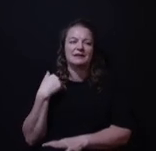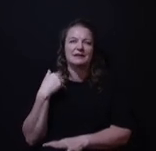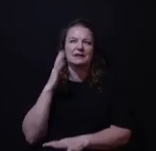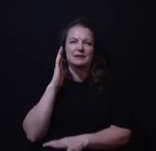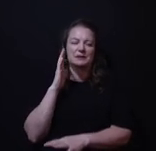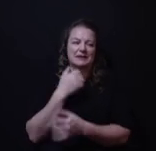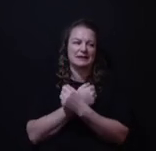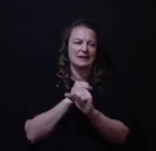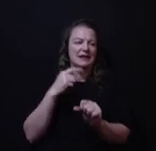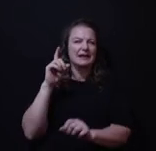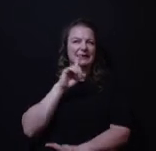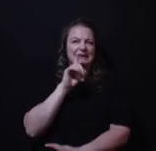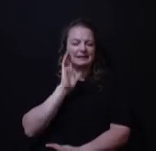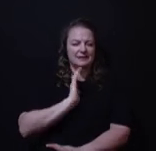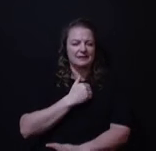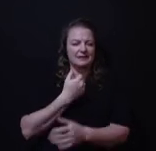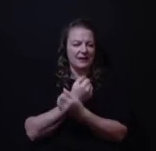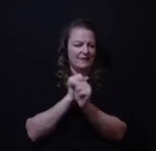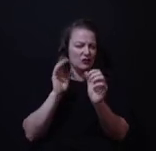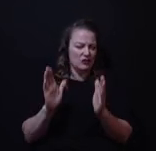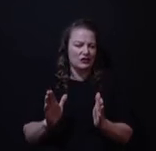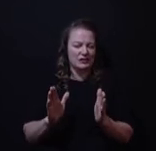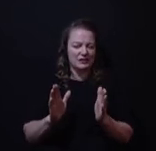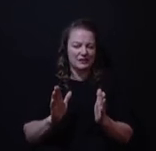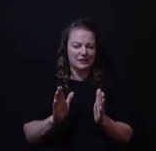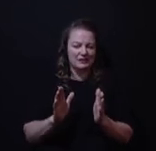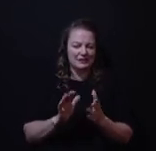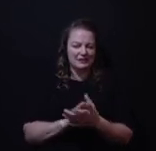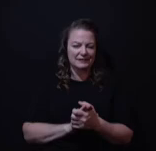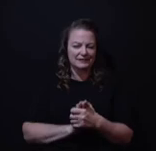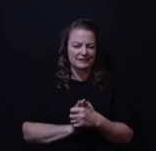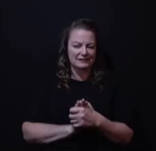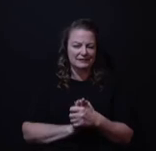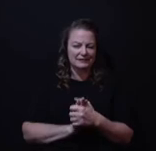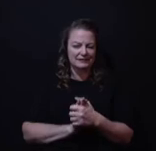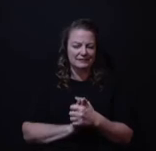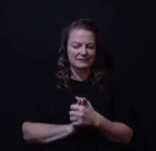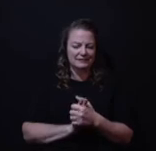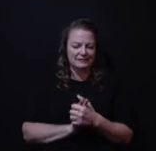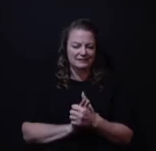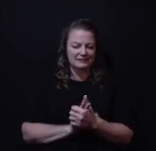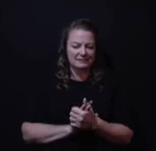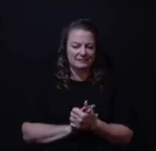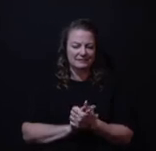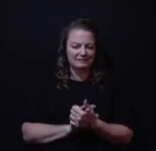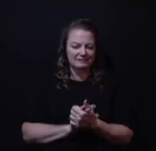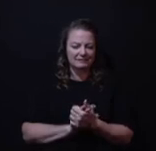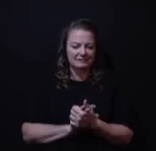of the world. Amen.